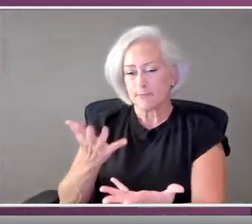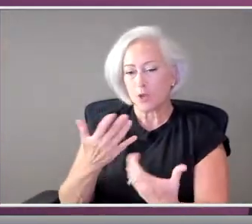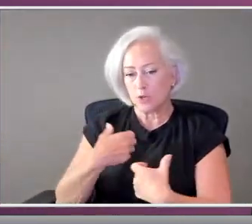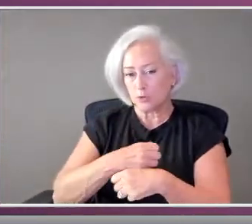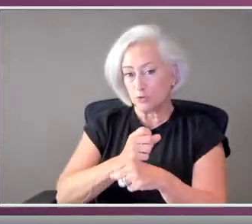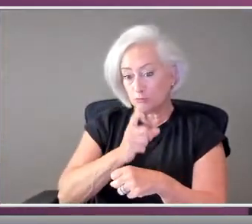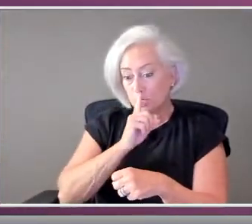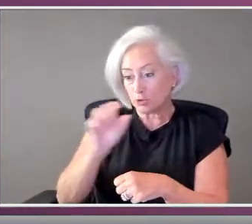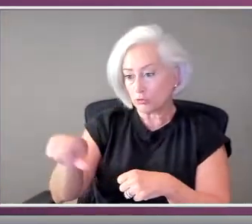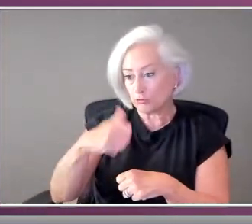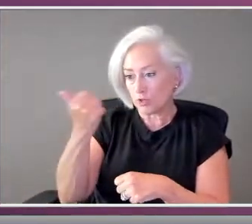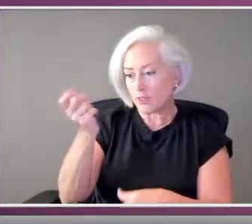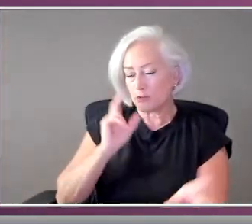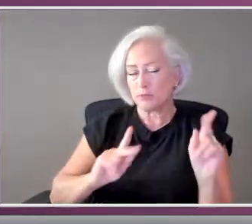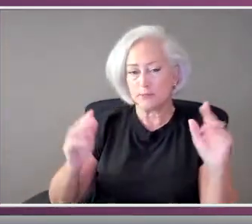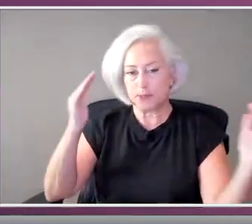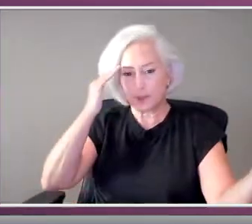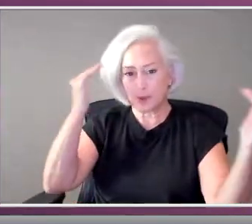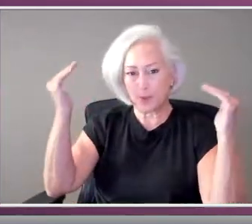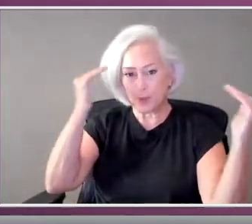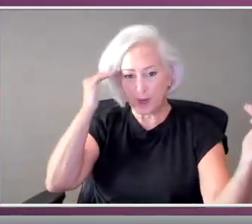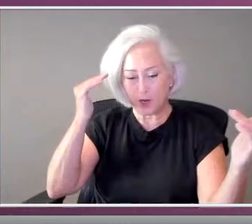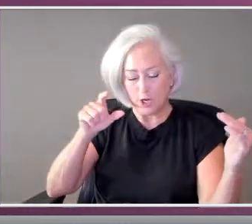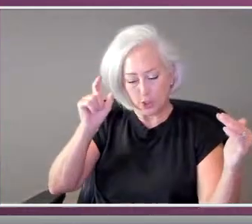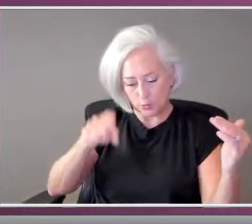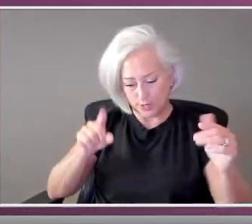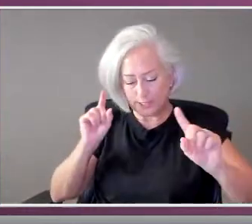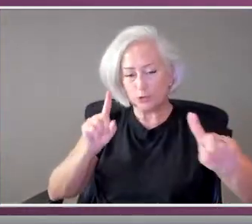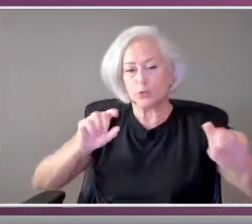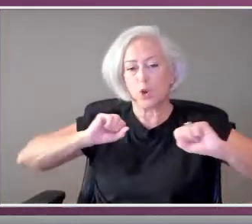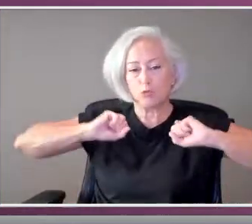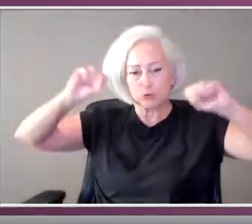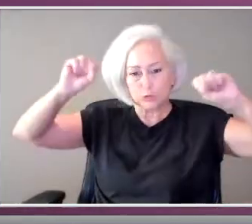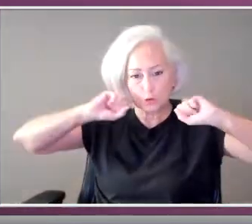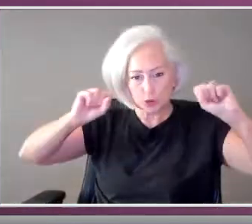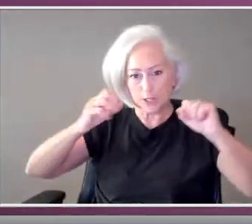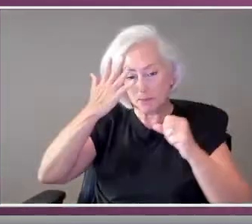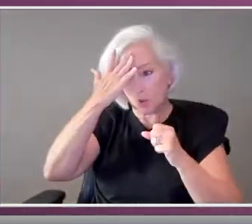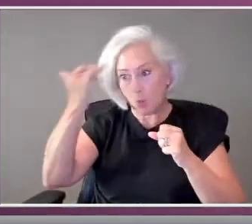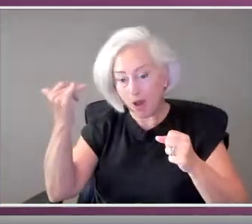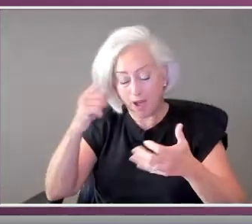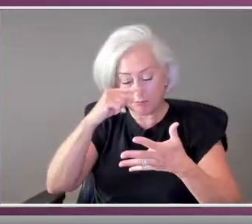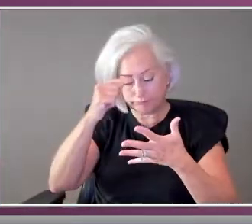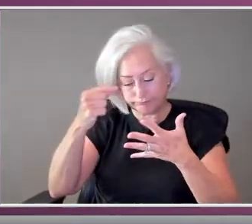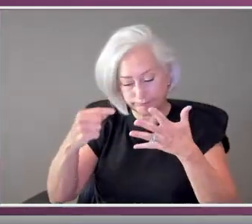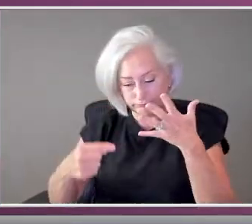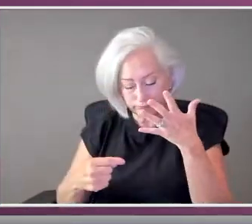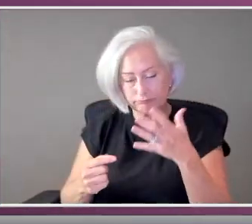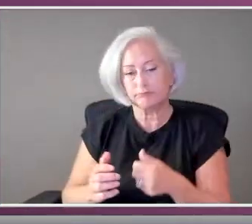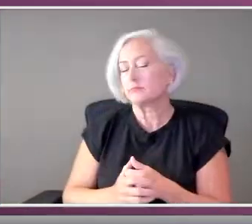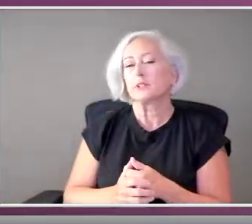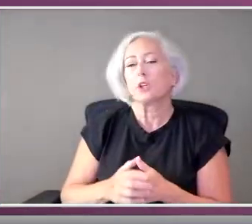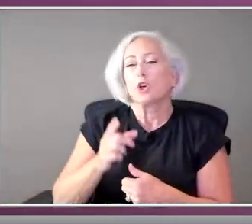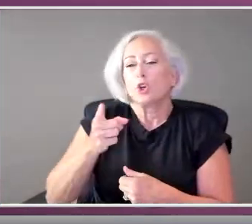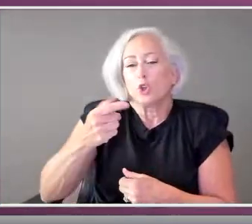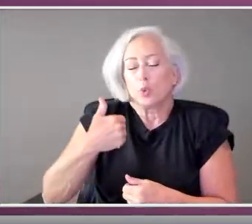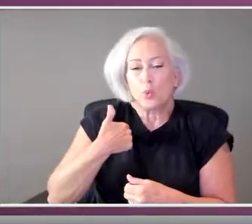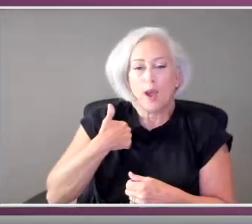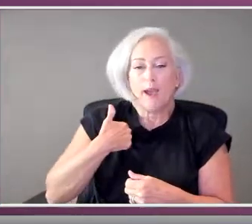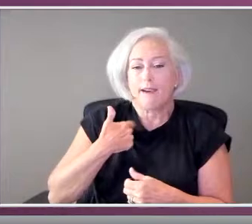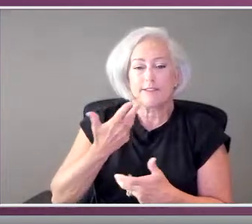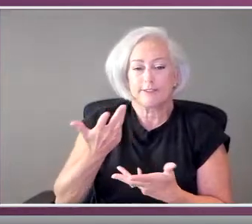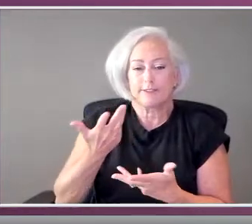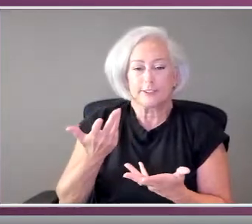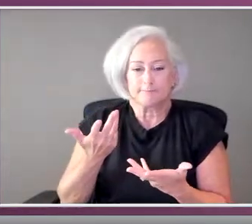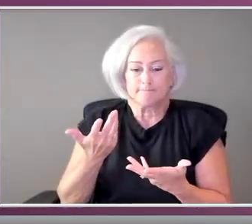know, that you need to go to the gym and that this is why, you have anything in my